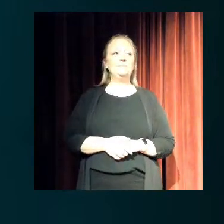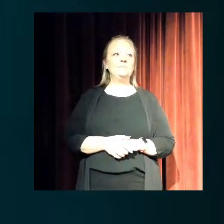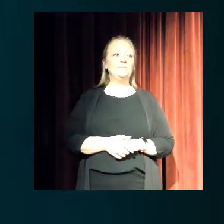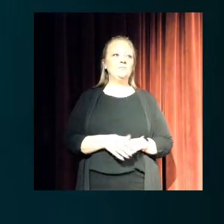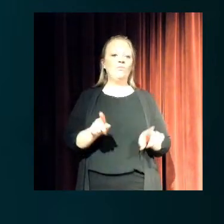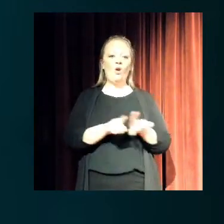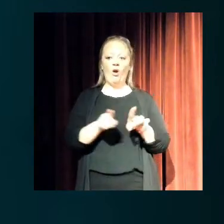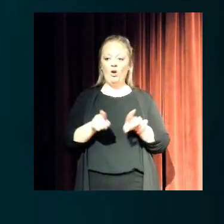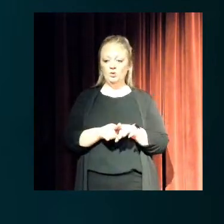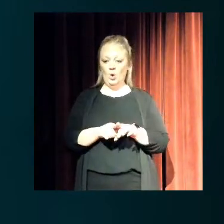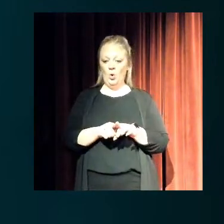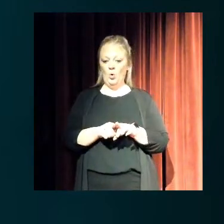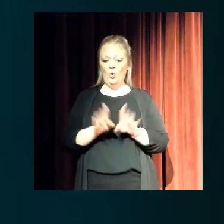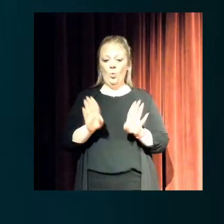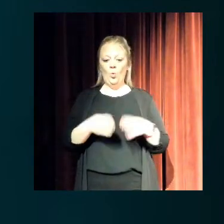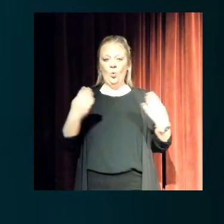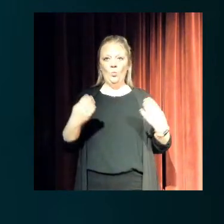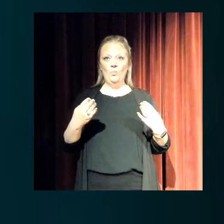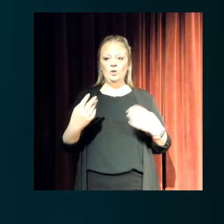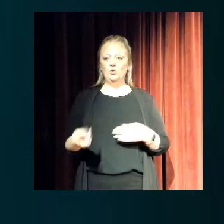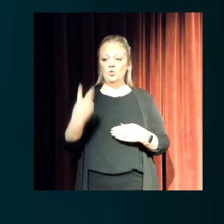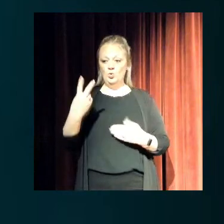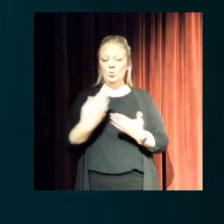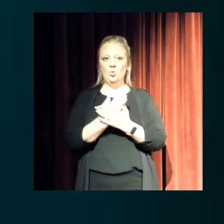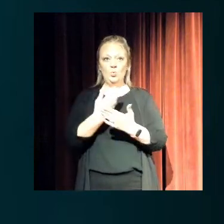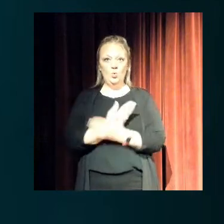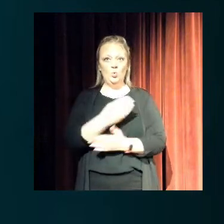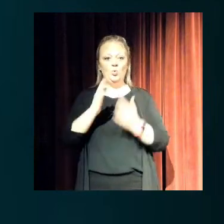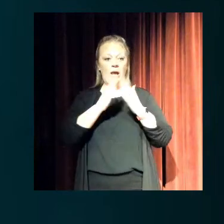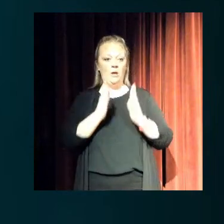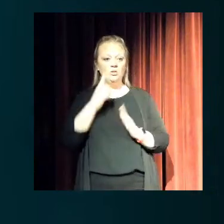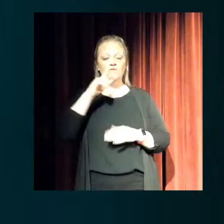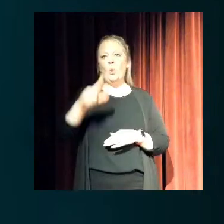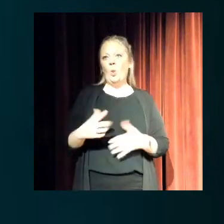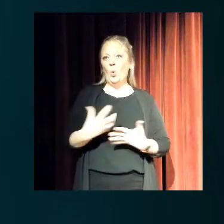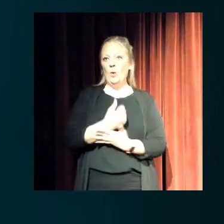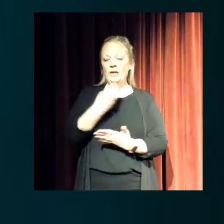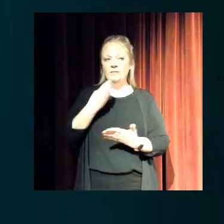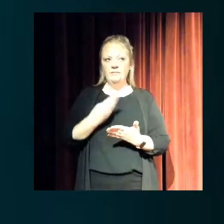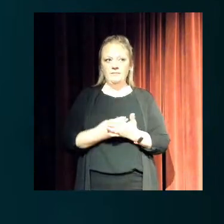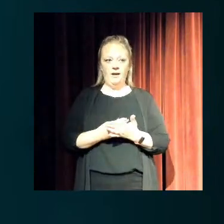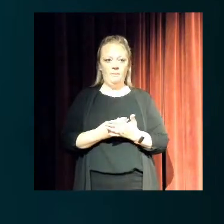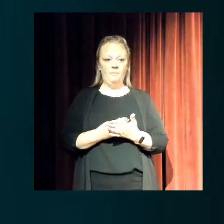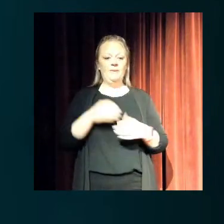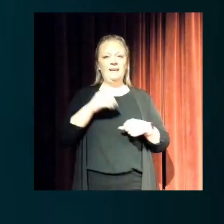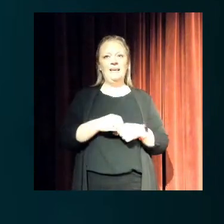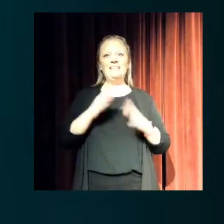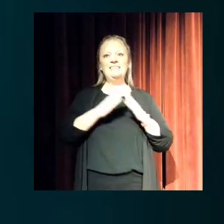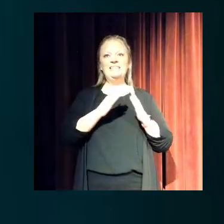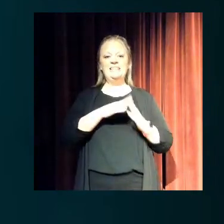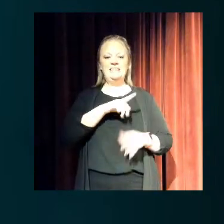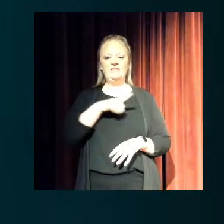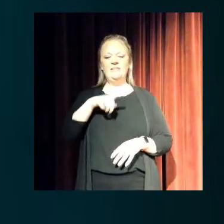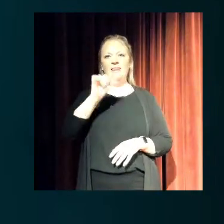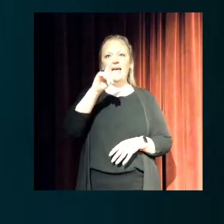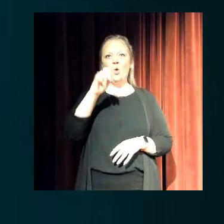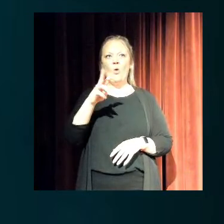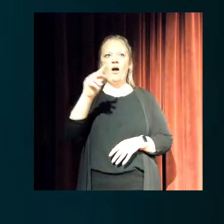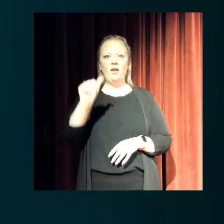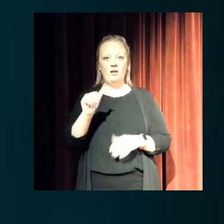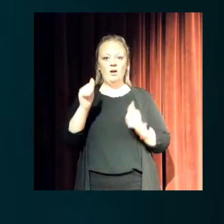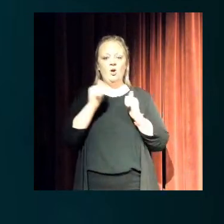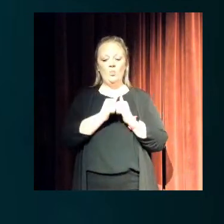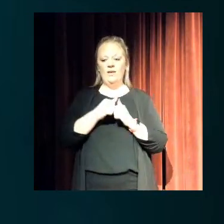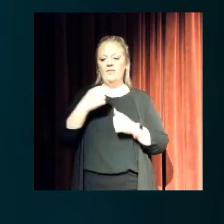will also open 2 newly built single-family homes for low-income families in the city of Lackawanna through a joint partnership we have